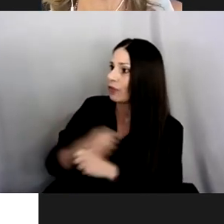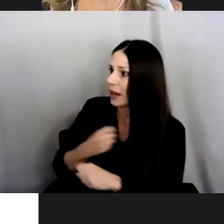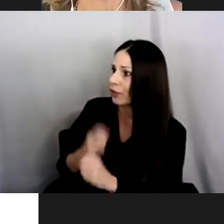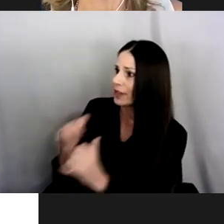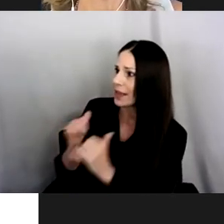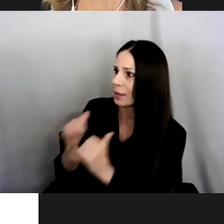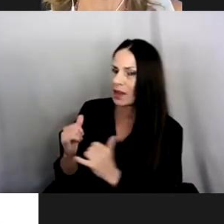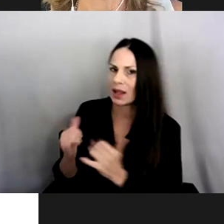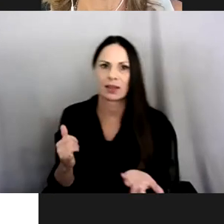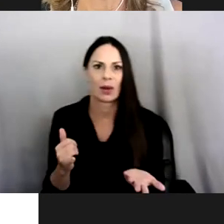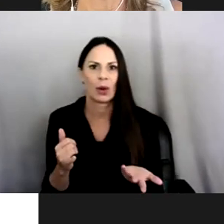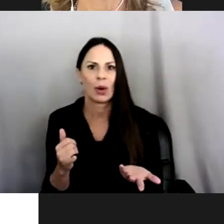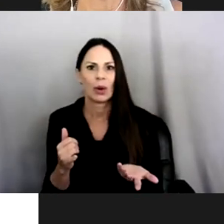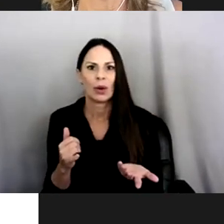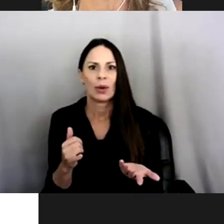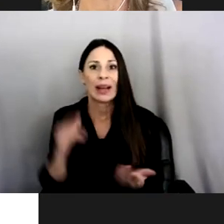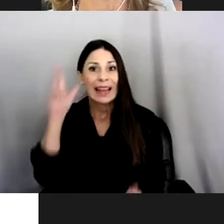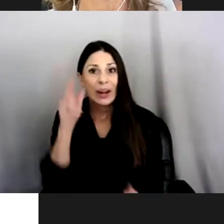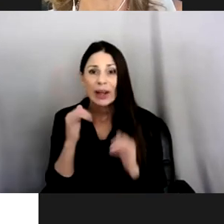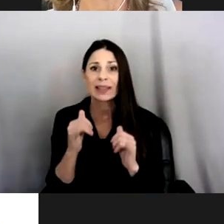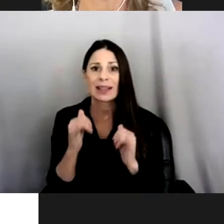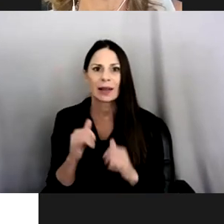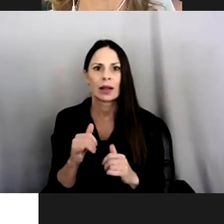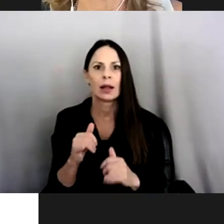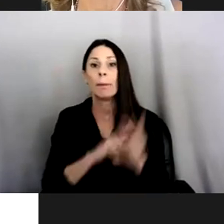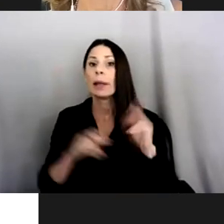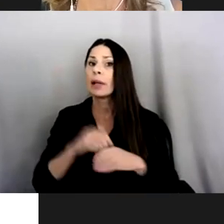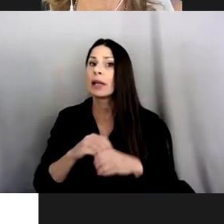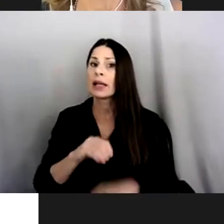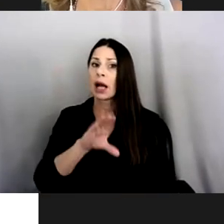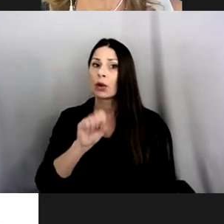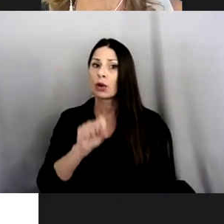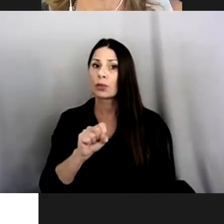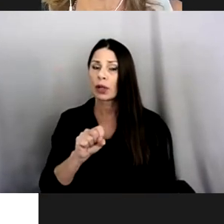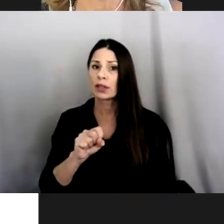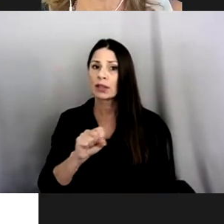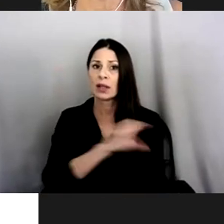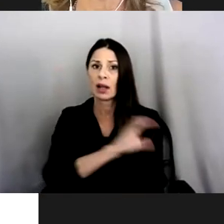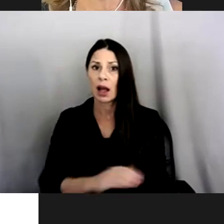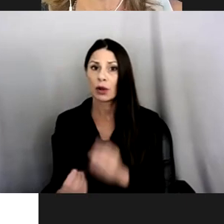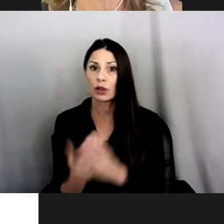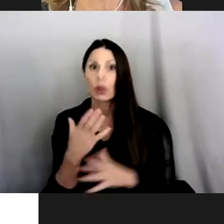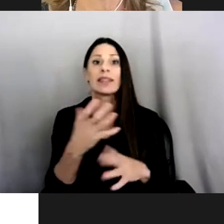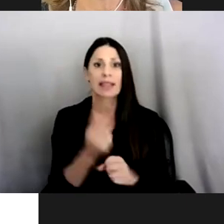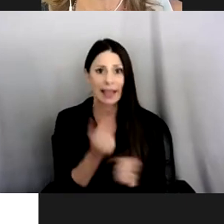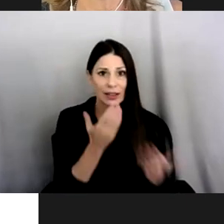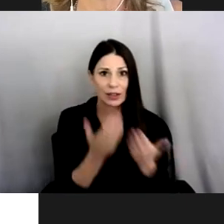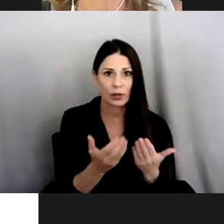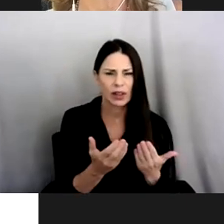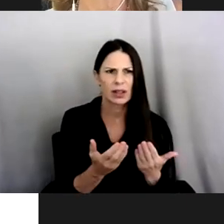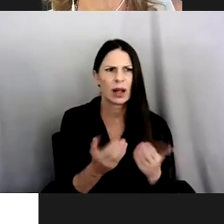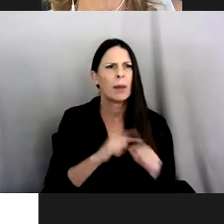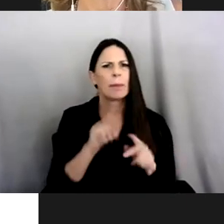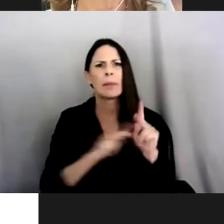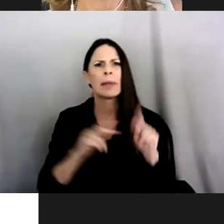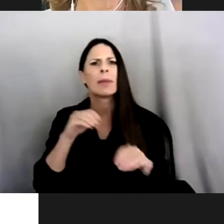thing. People in Colorado Springs can get their services, but people in the rural areas out 10 miles outside of Colorado Springs don't get